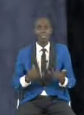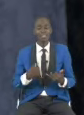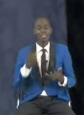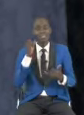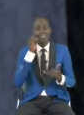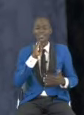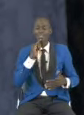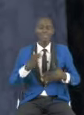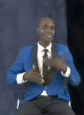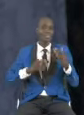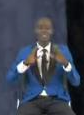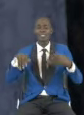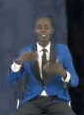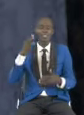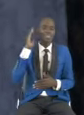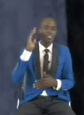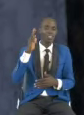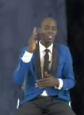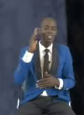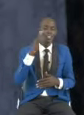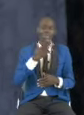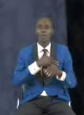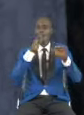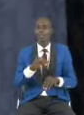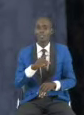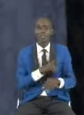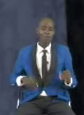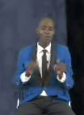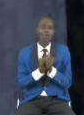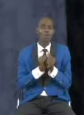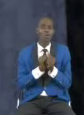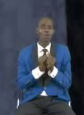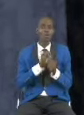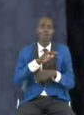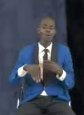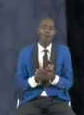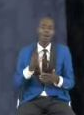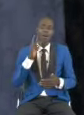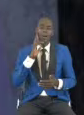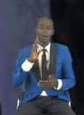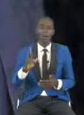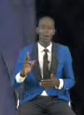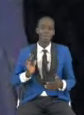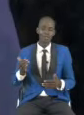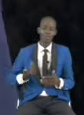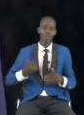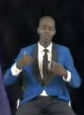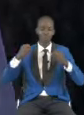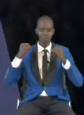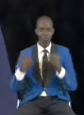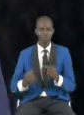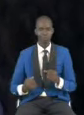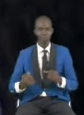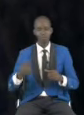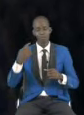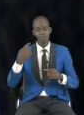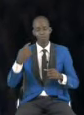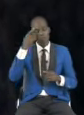testimony and blessing the Lord with all her soul and with all her mind, that now she had